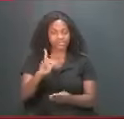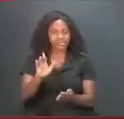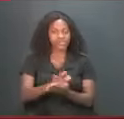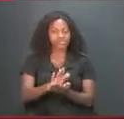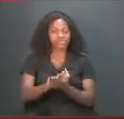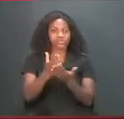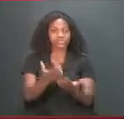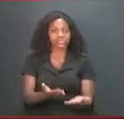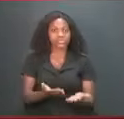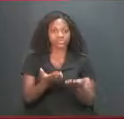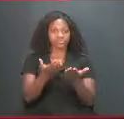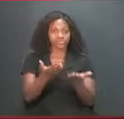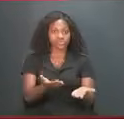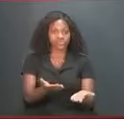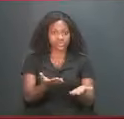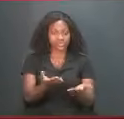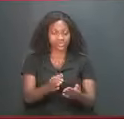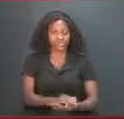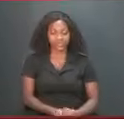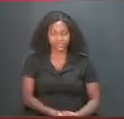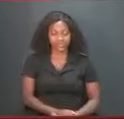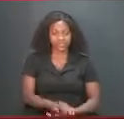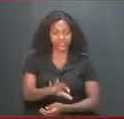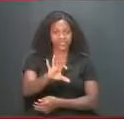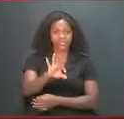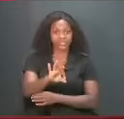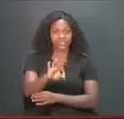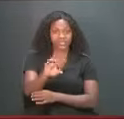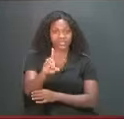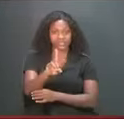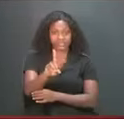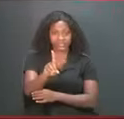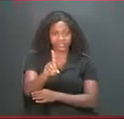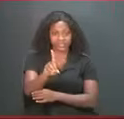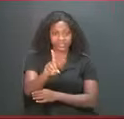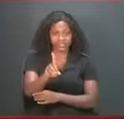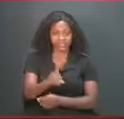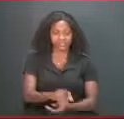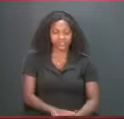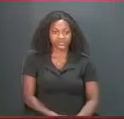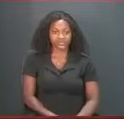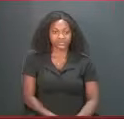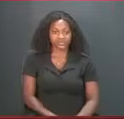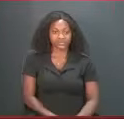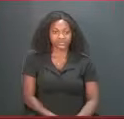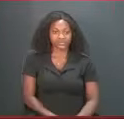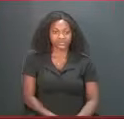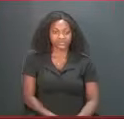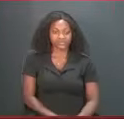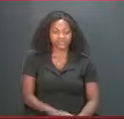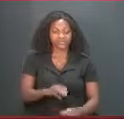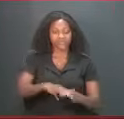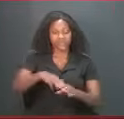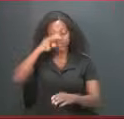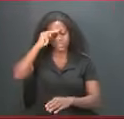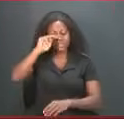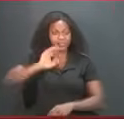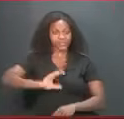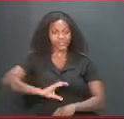papers 9D. D. By the chairman of the